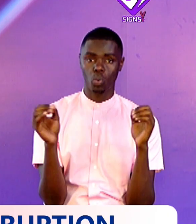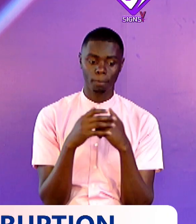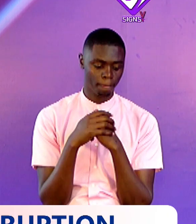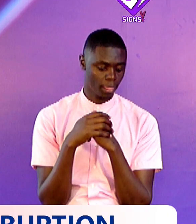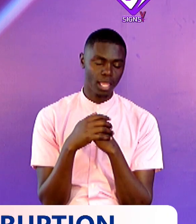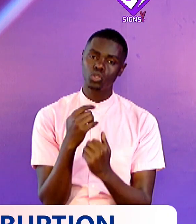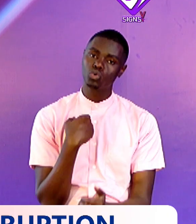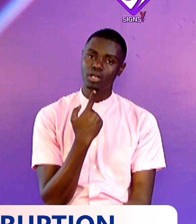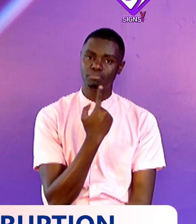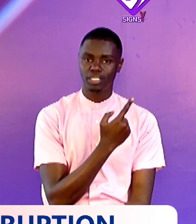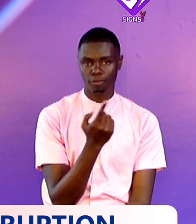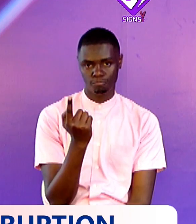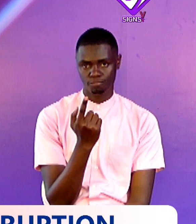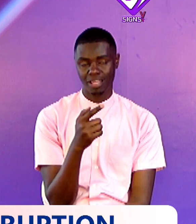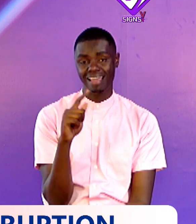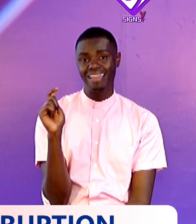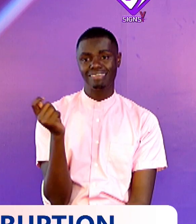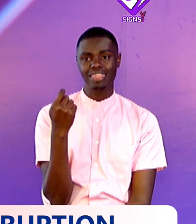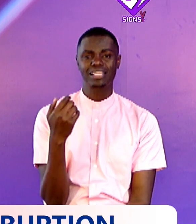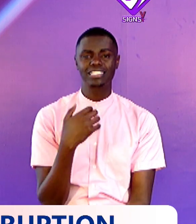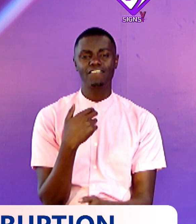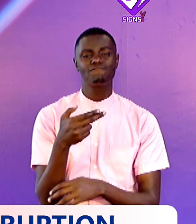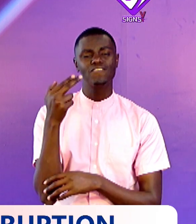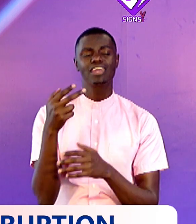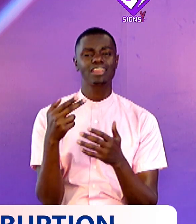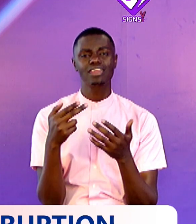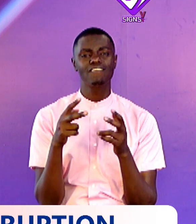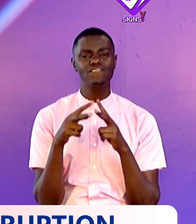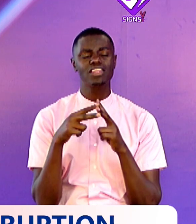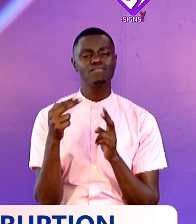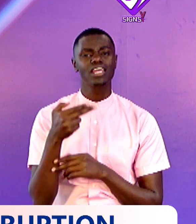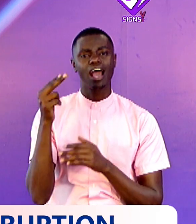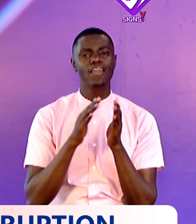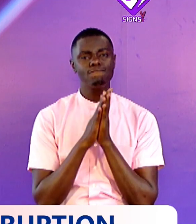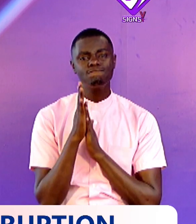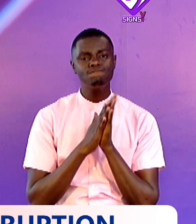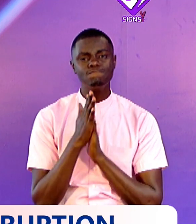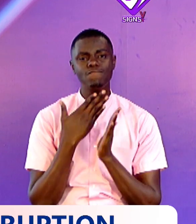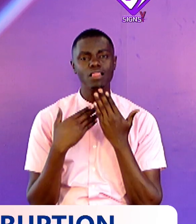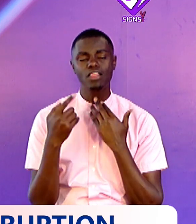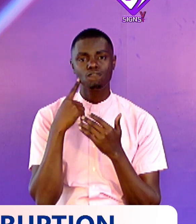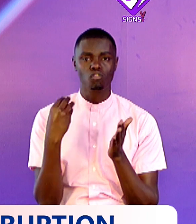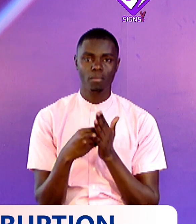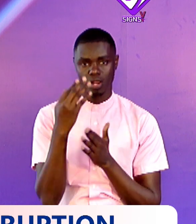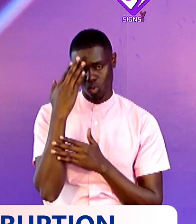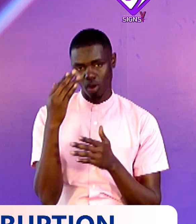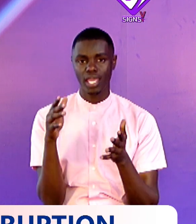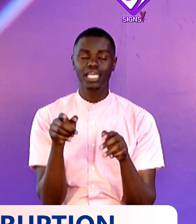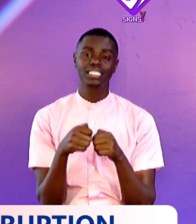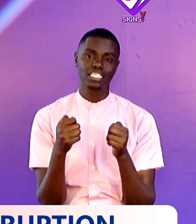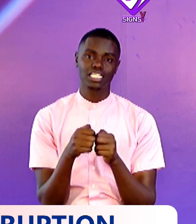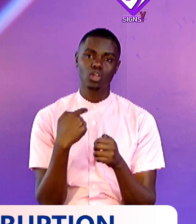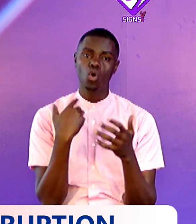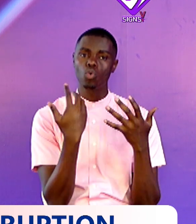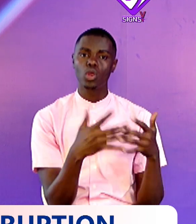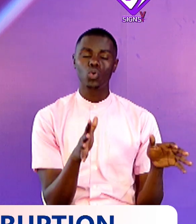So I'm telling you that Kenyans have very high affinity for money. But it is destructive because we lose so much